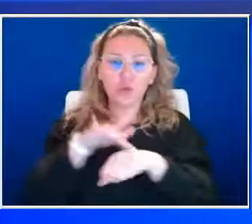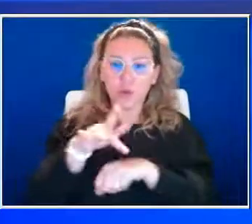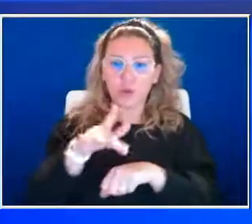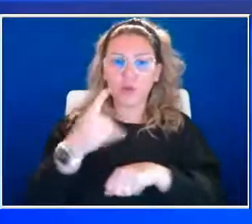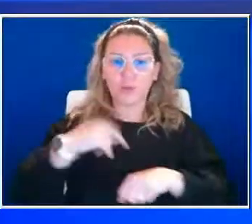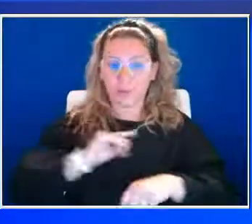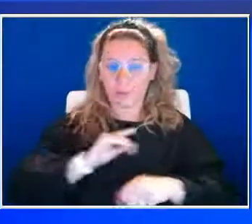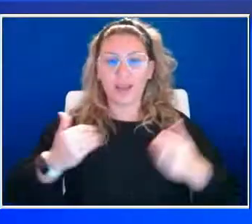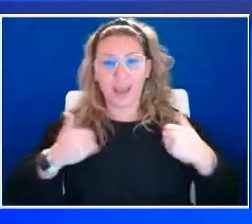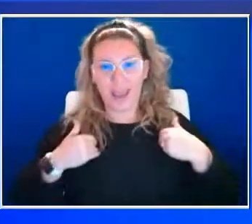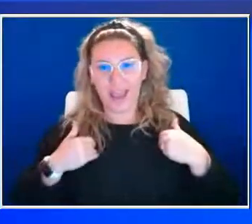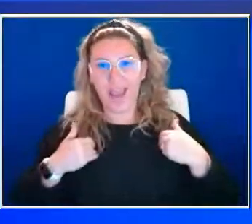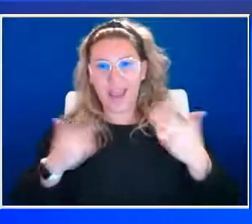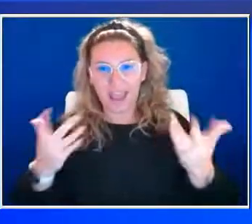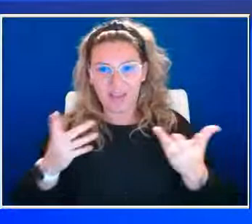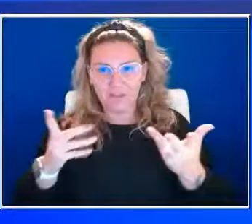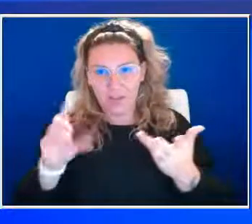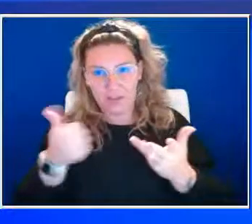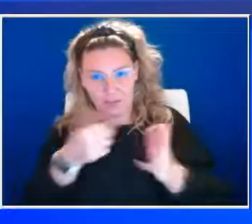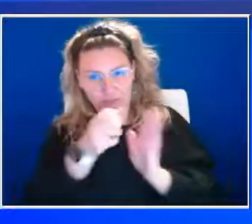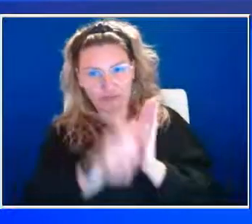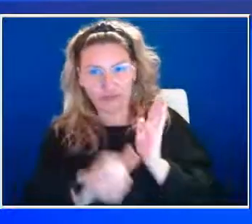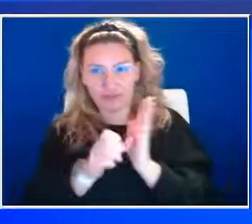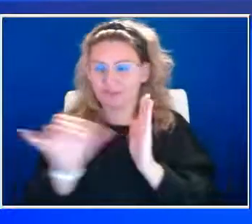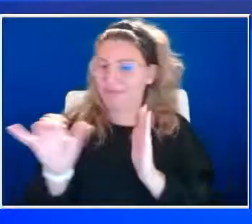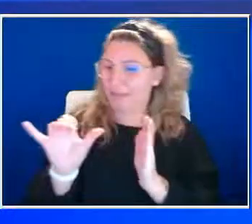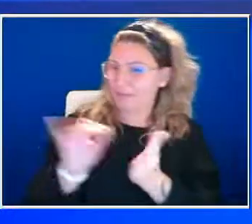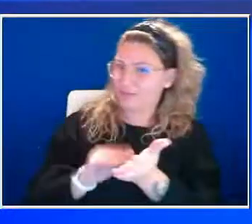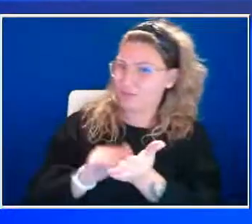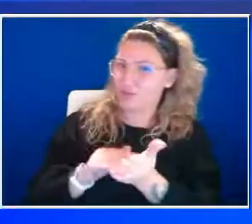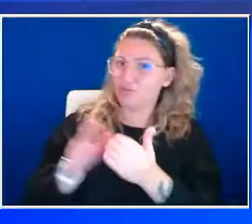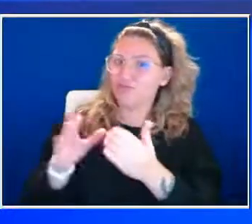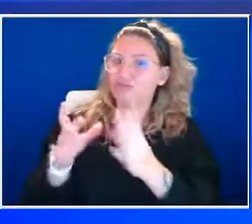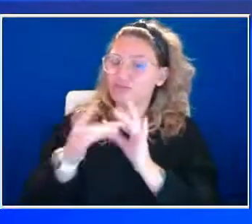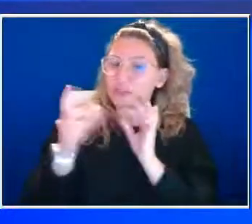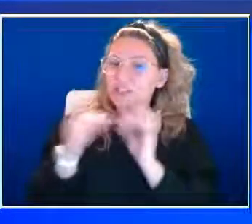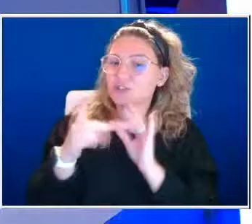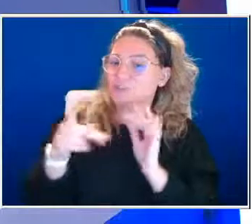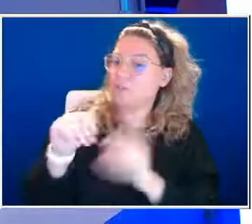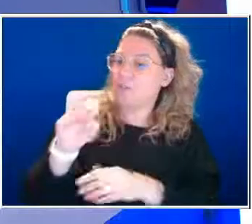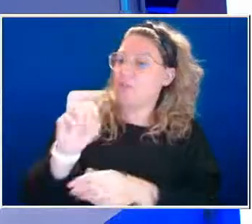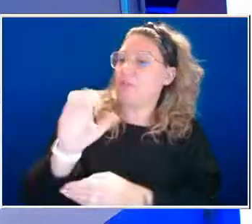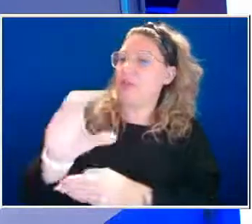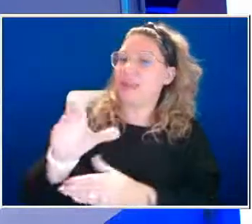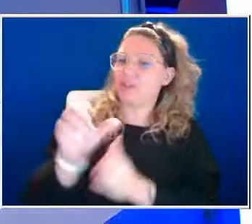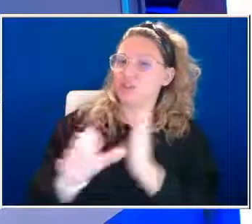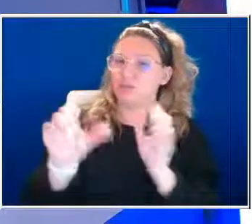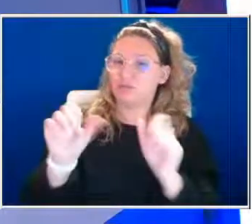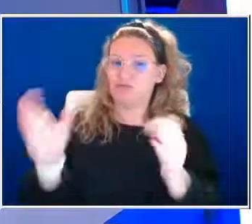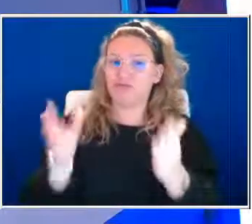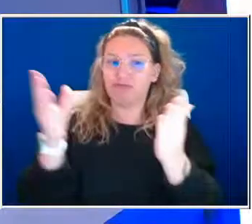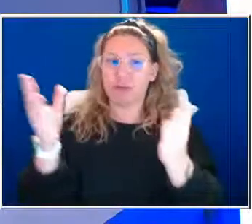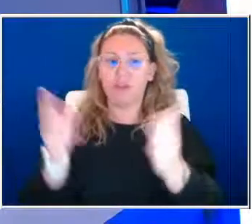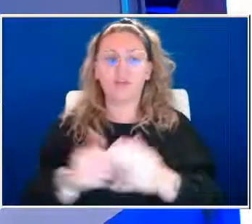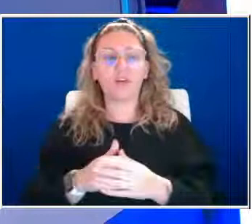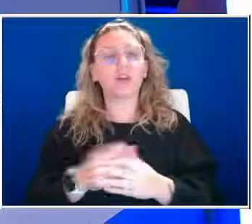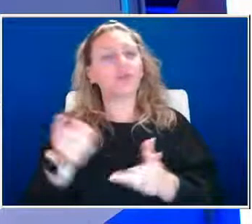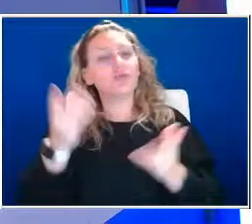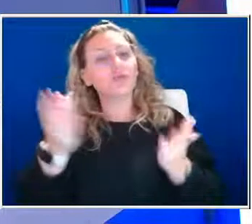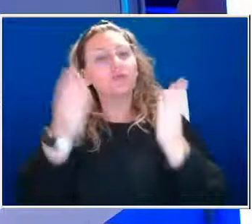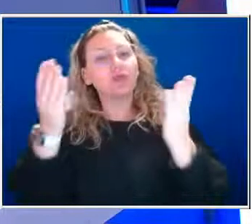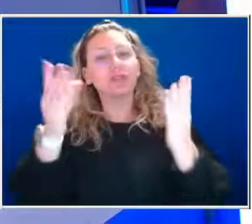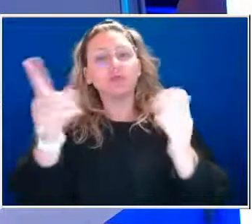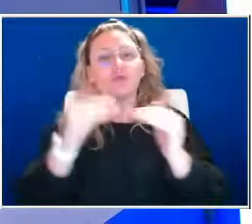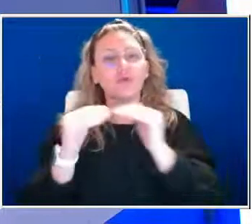have the later surgeries, like Dr. Lai mentioned, that our plastic surgeons can offer them as well. So you presented to your peers at the American Society of